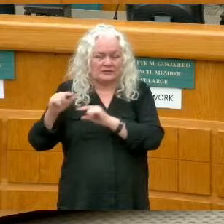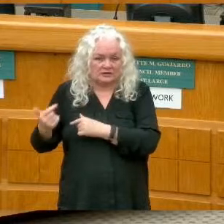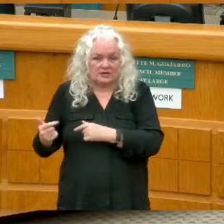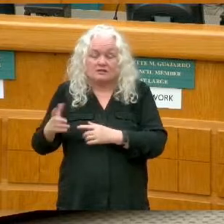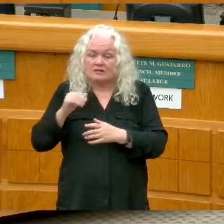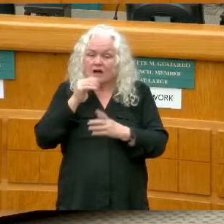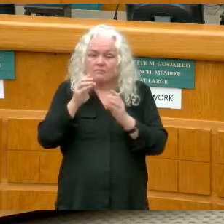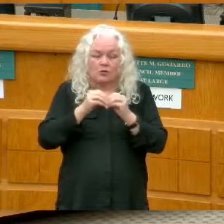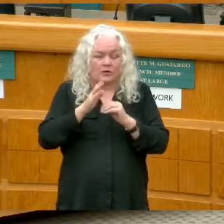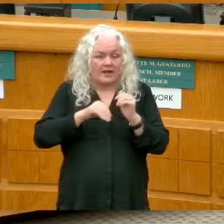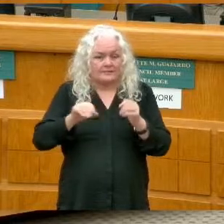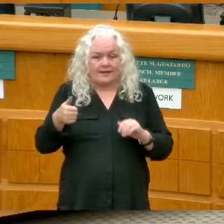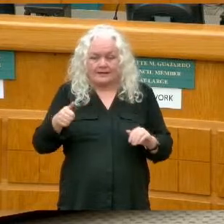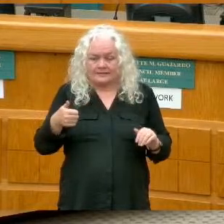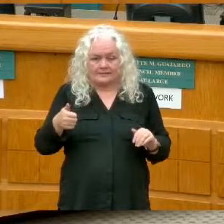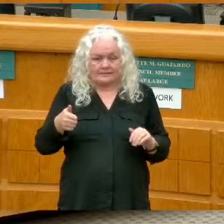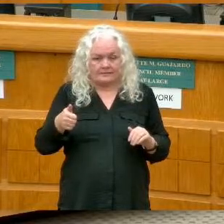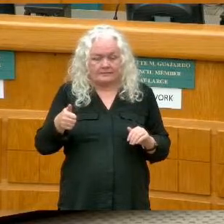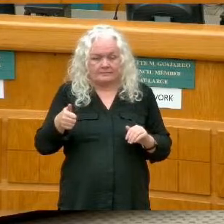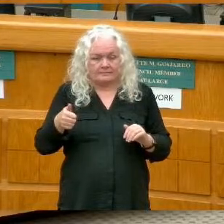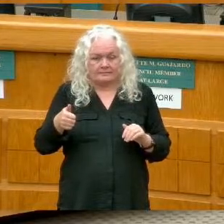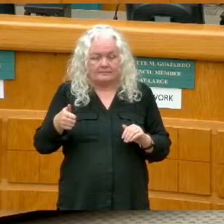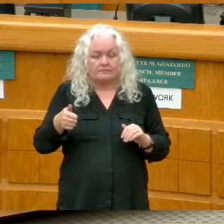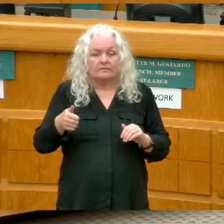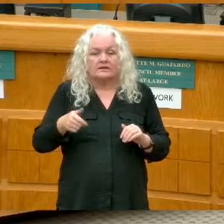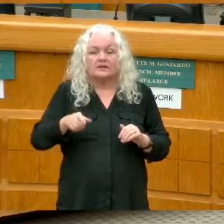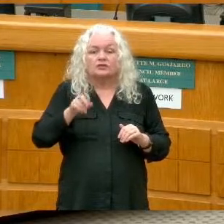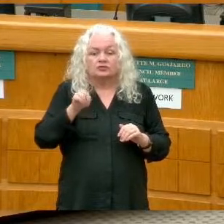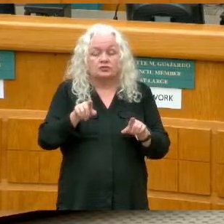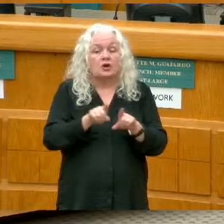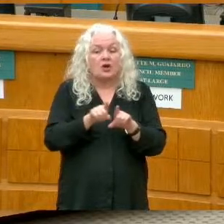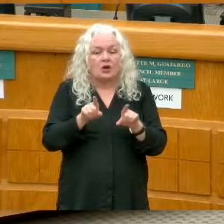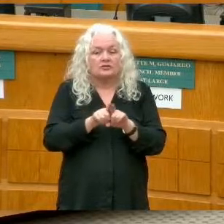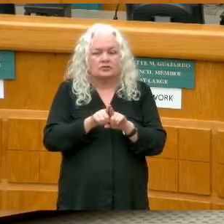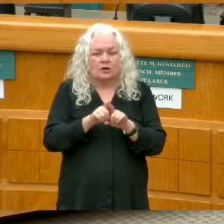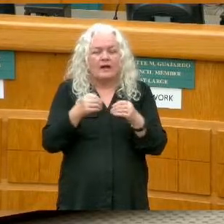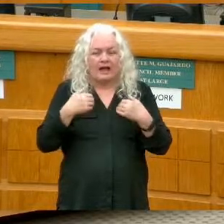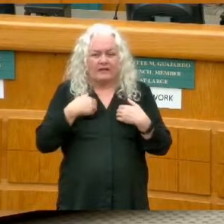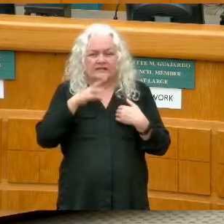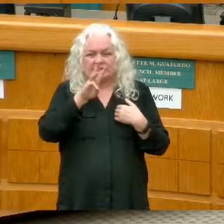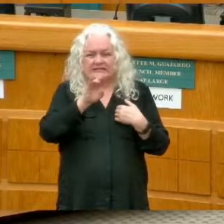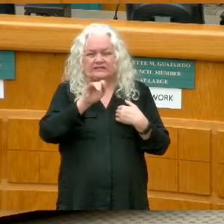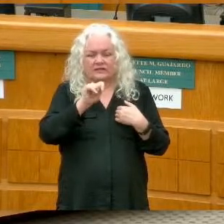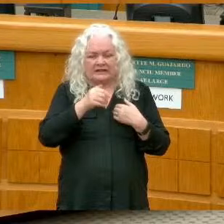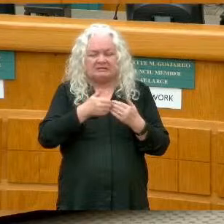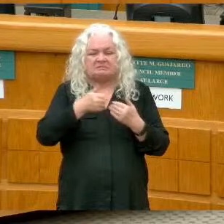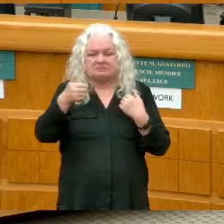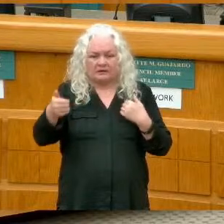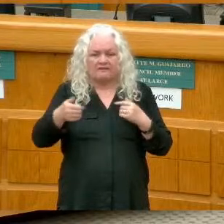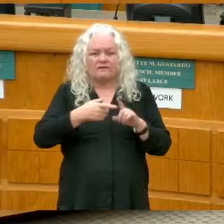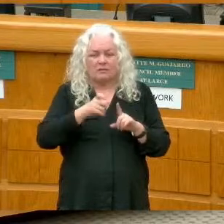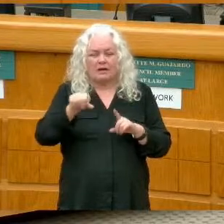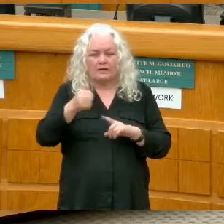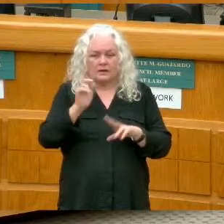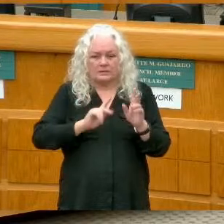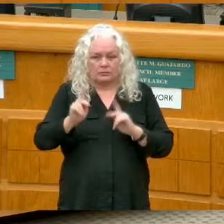be any larger than 10, and you should also maintain at least 6 feet distance from others.